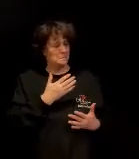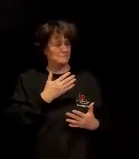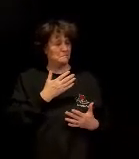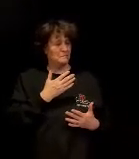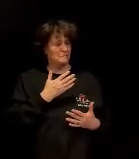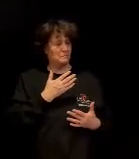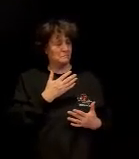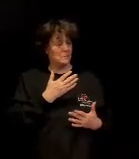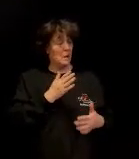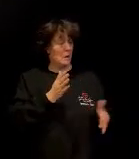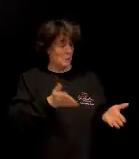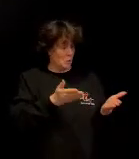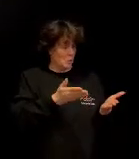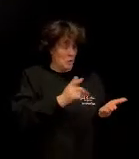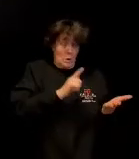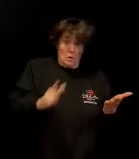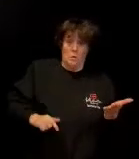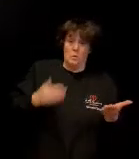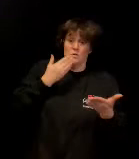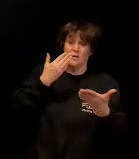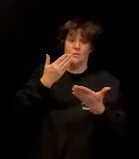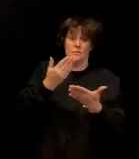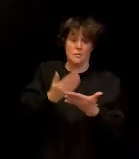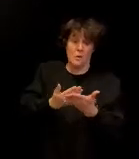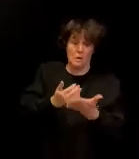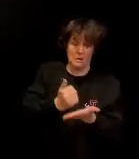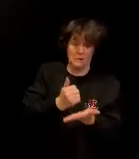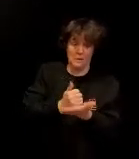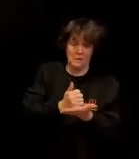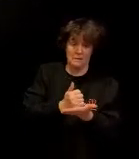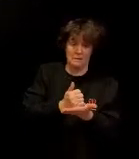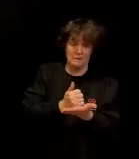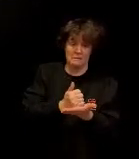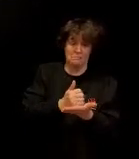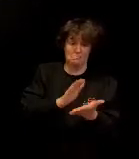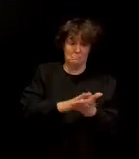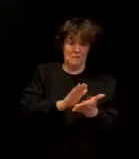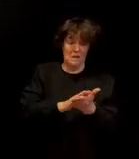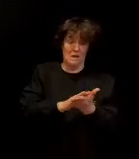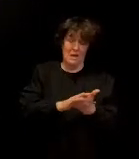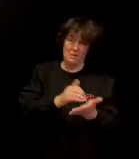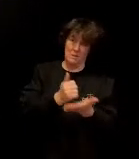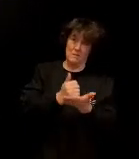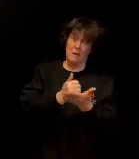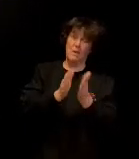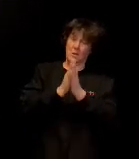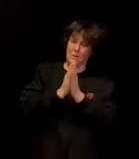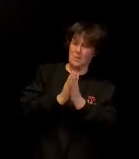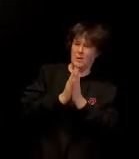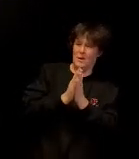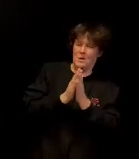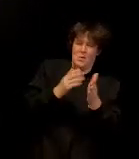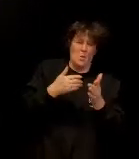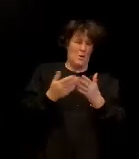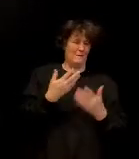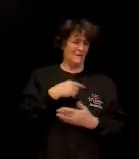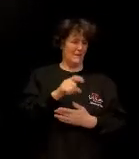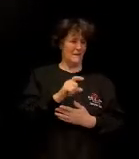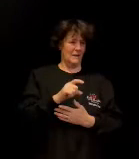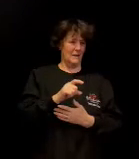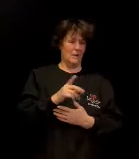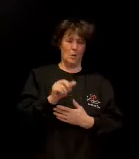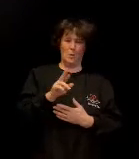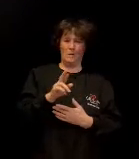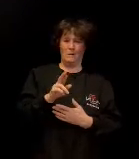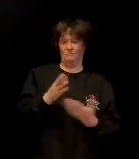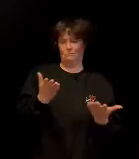the Lord is good. Whatever you need, the Lord can help you with that. Maybe pray with them, whatever it may be. It may be another situation,